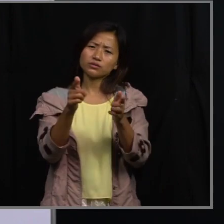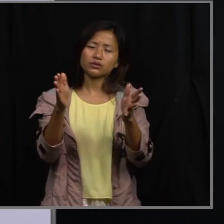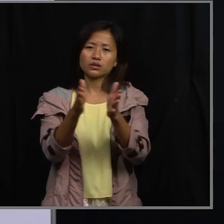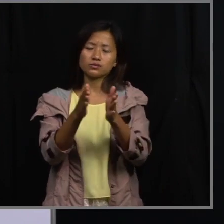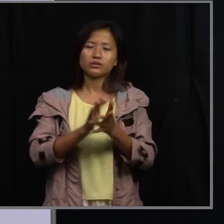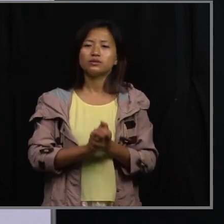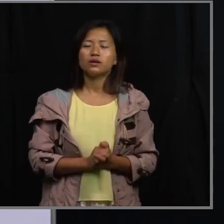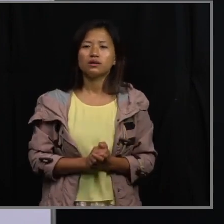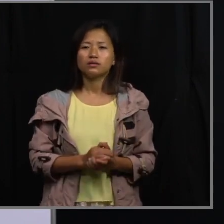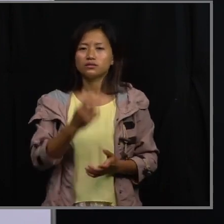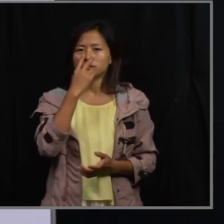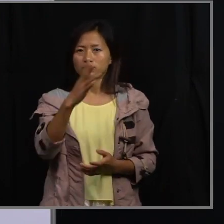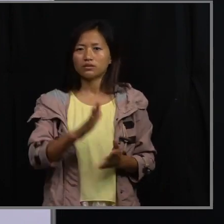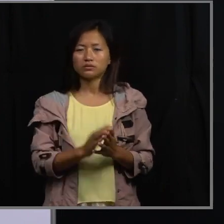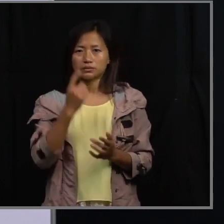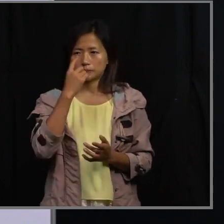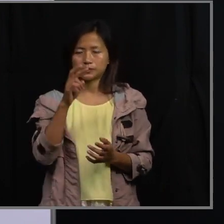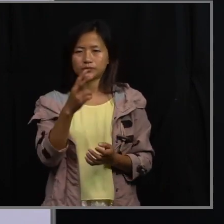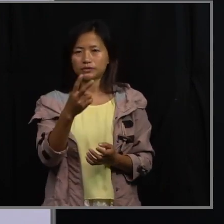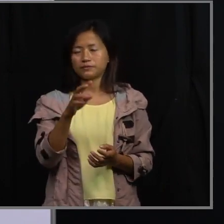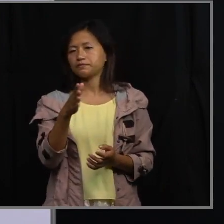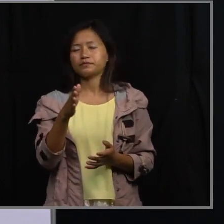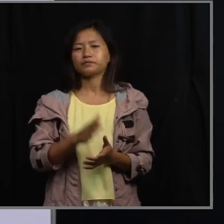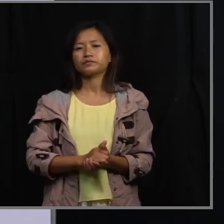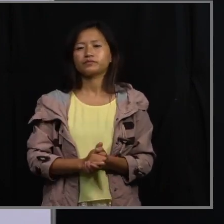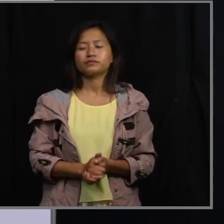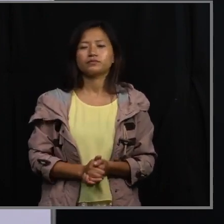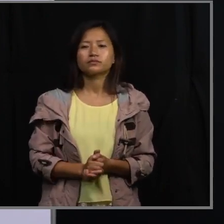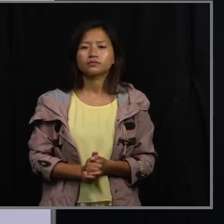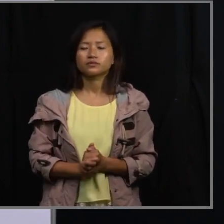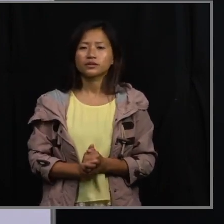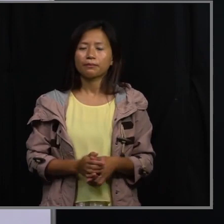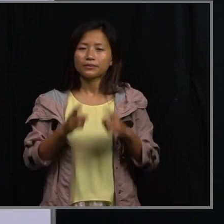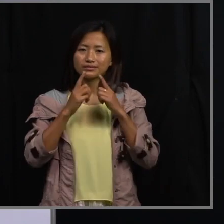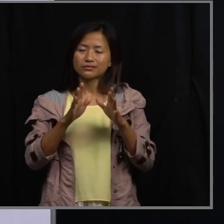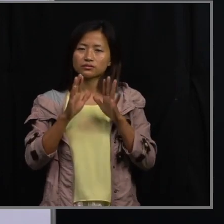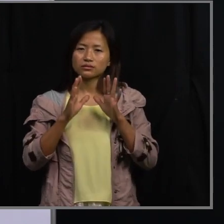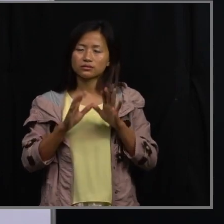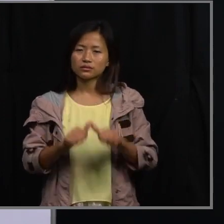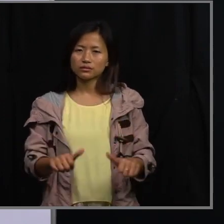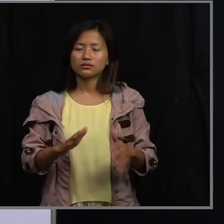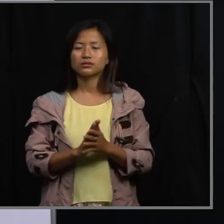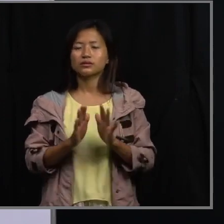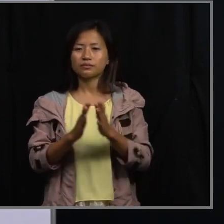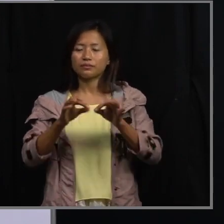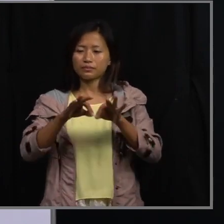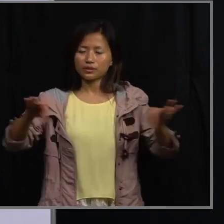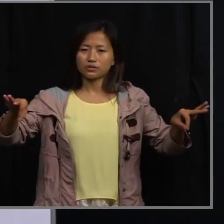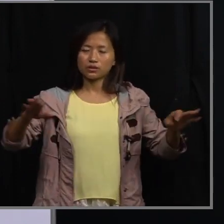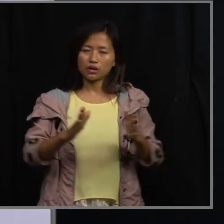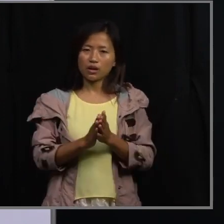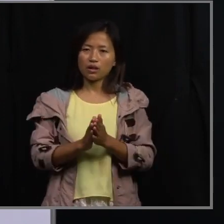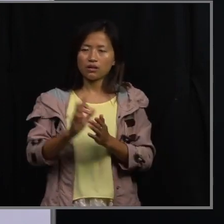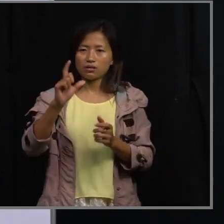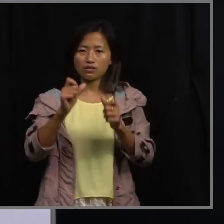cannot visualize, we cannot see by our naked eyes. It cannot be seen by our naked eyes. Still, like, we can measure by using the law of physics.